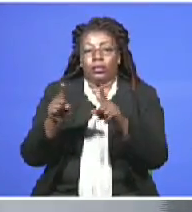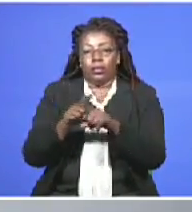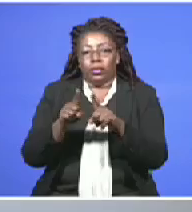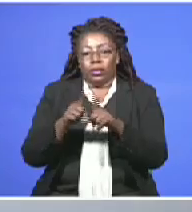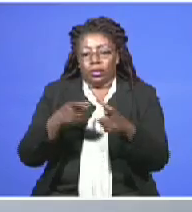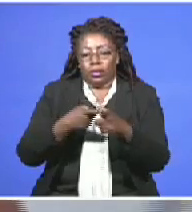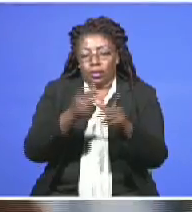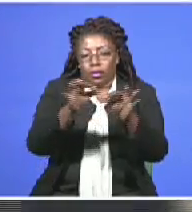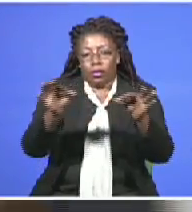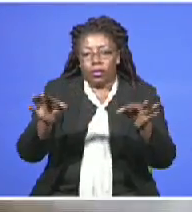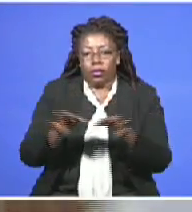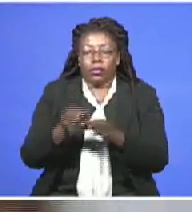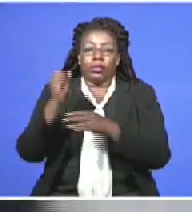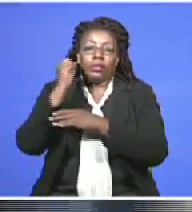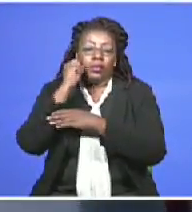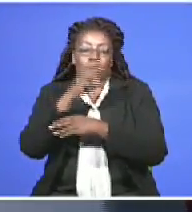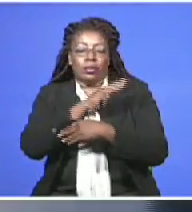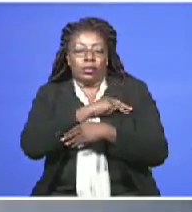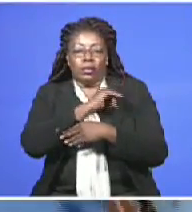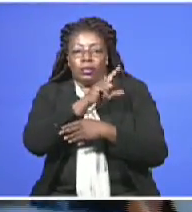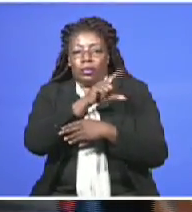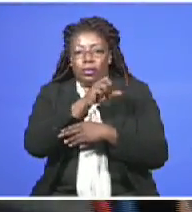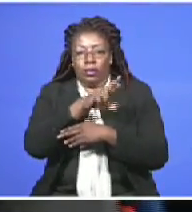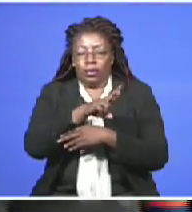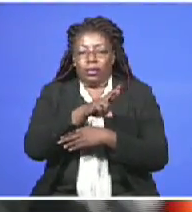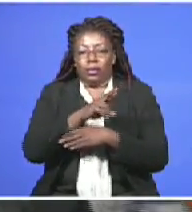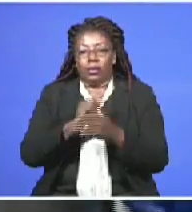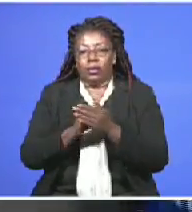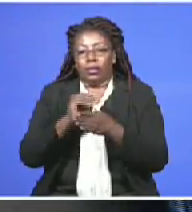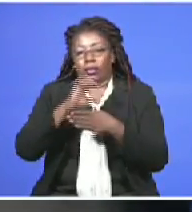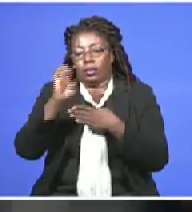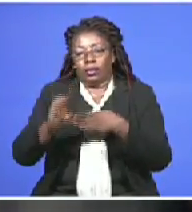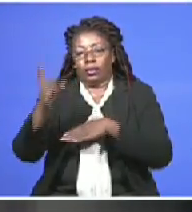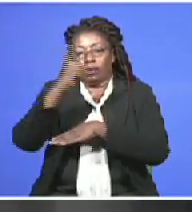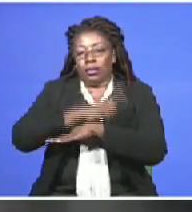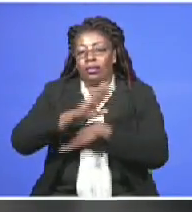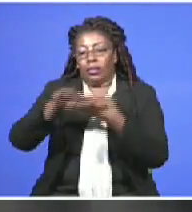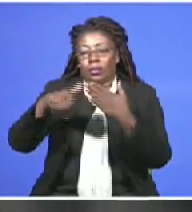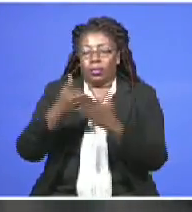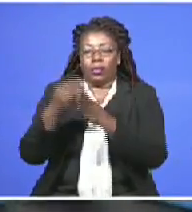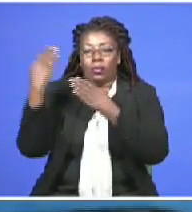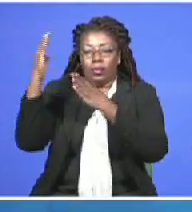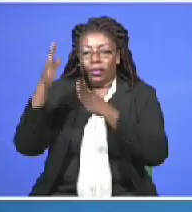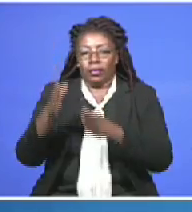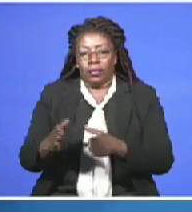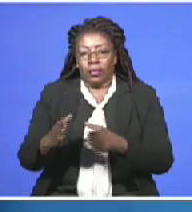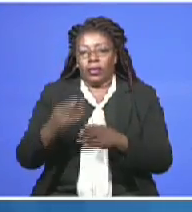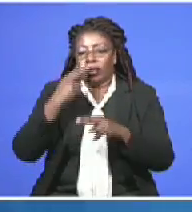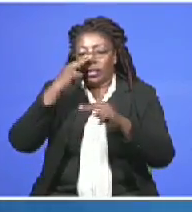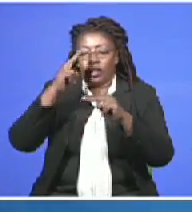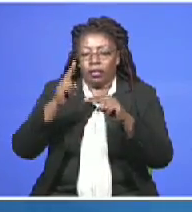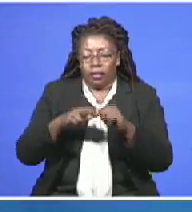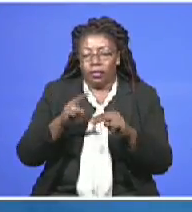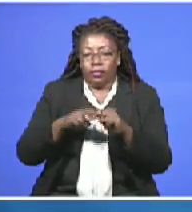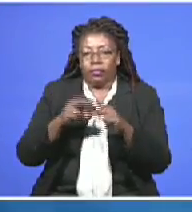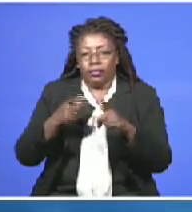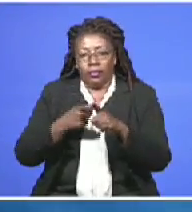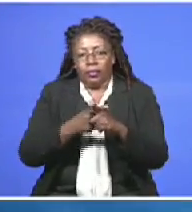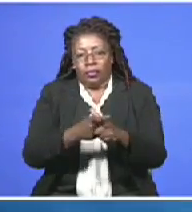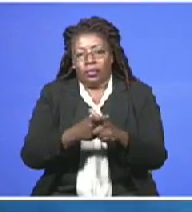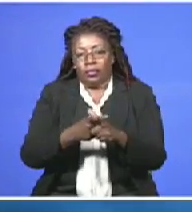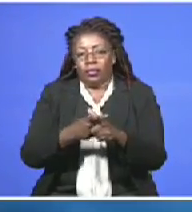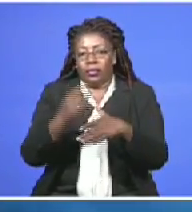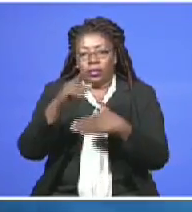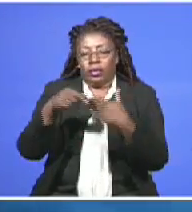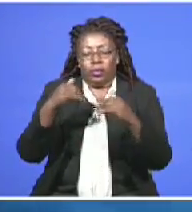Track and Field Championships, Shawnee Miller, Vibo. At the end of the day, we're all Bahamians, and so, you know, it's just like a fun competitive meet. You know, it's been a competitive meet